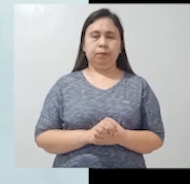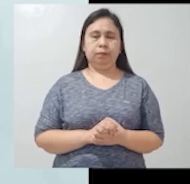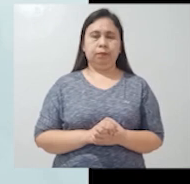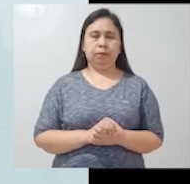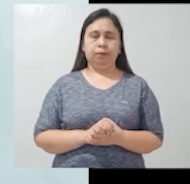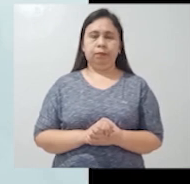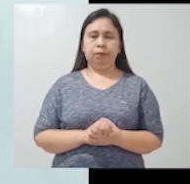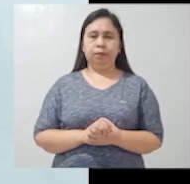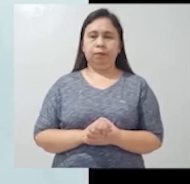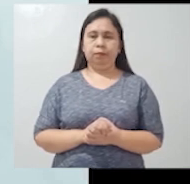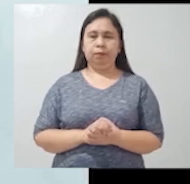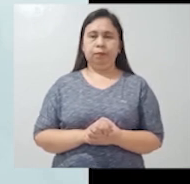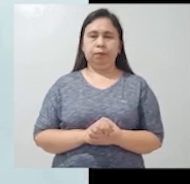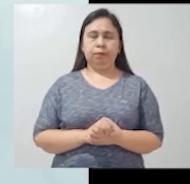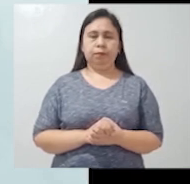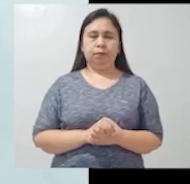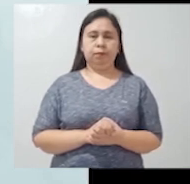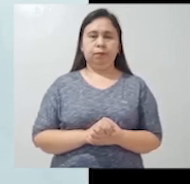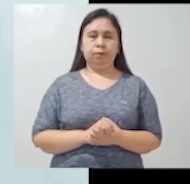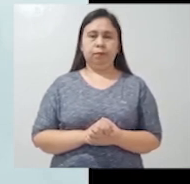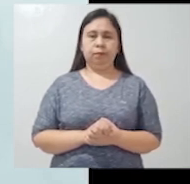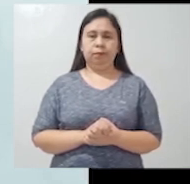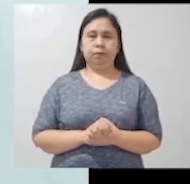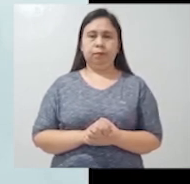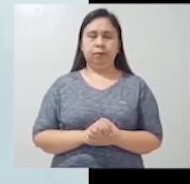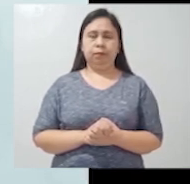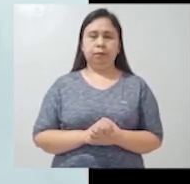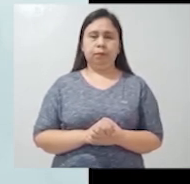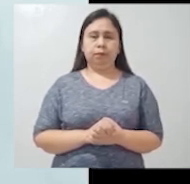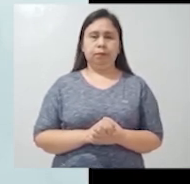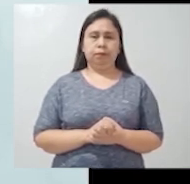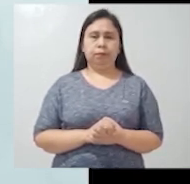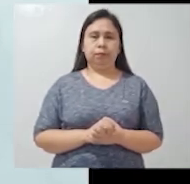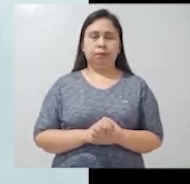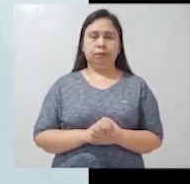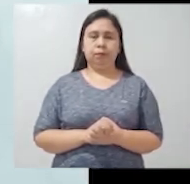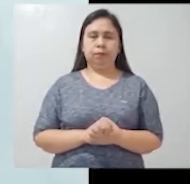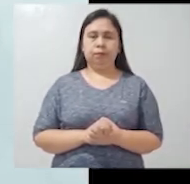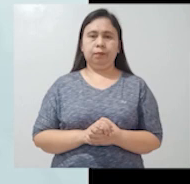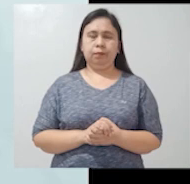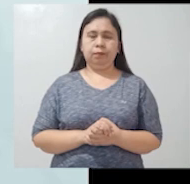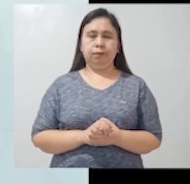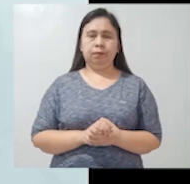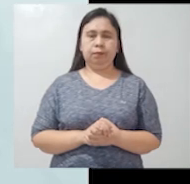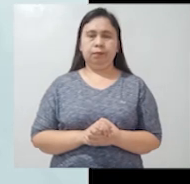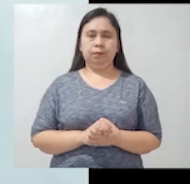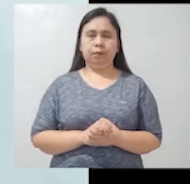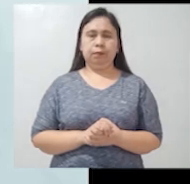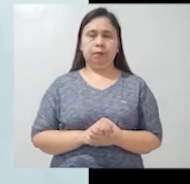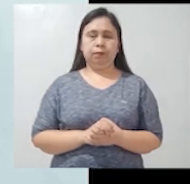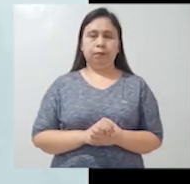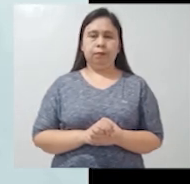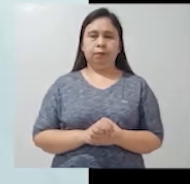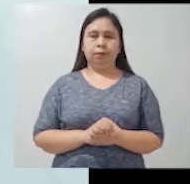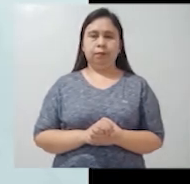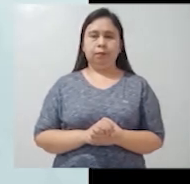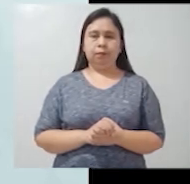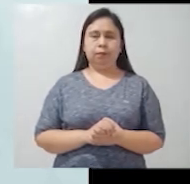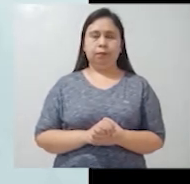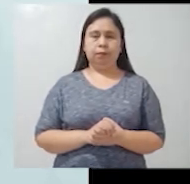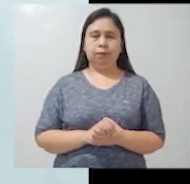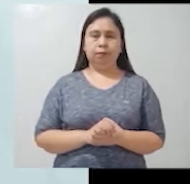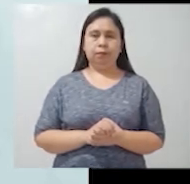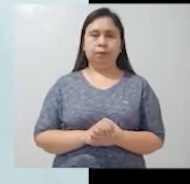When water is heated, the space between the water molecules increases, and